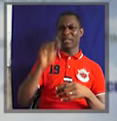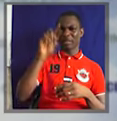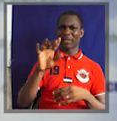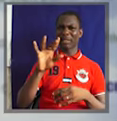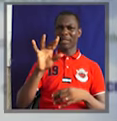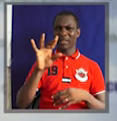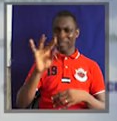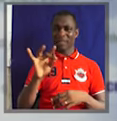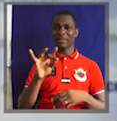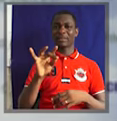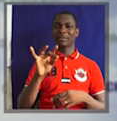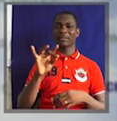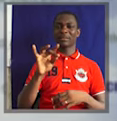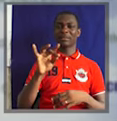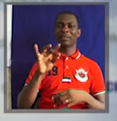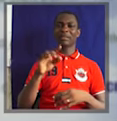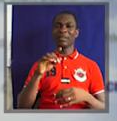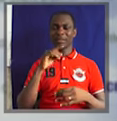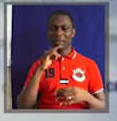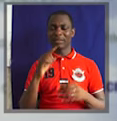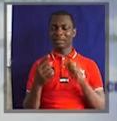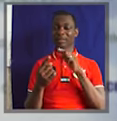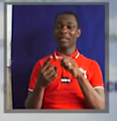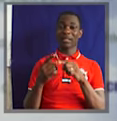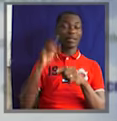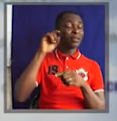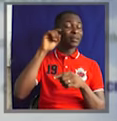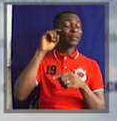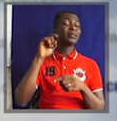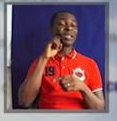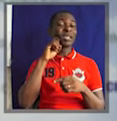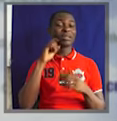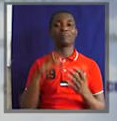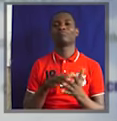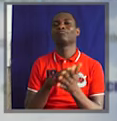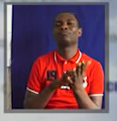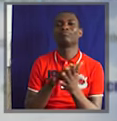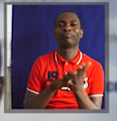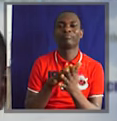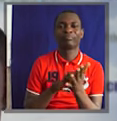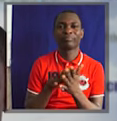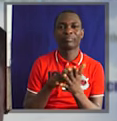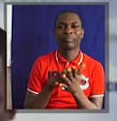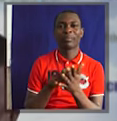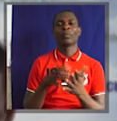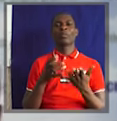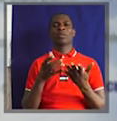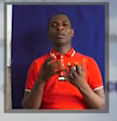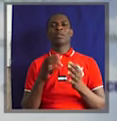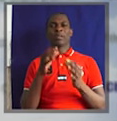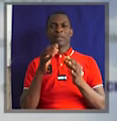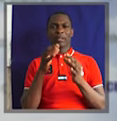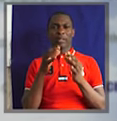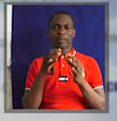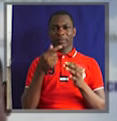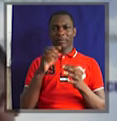na papa no, e ba, obema no oba enna entemo a na onye strong se usua